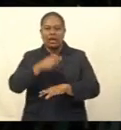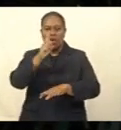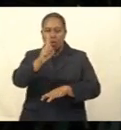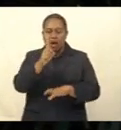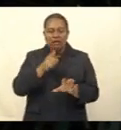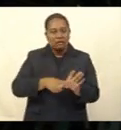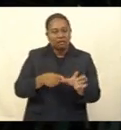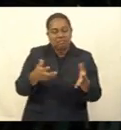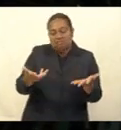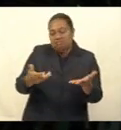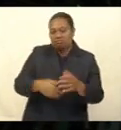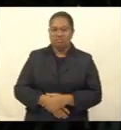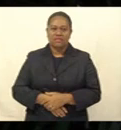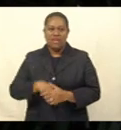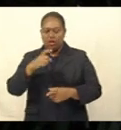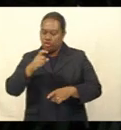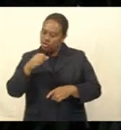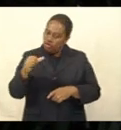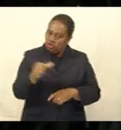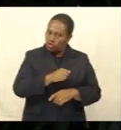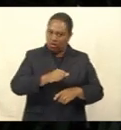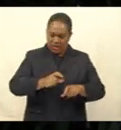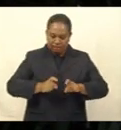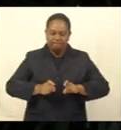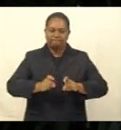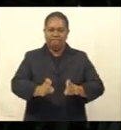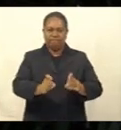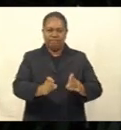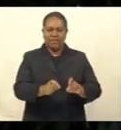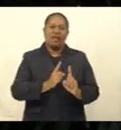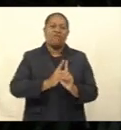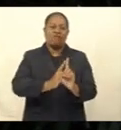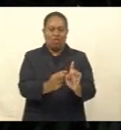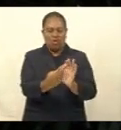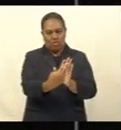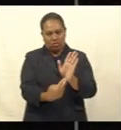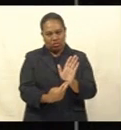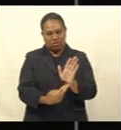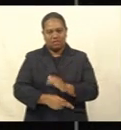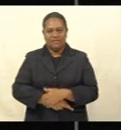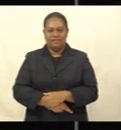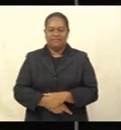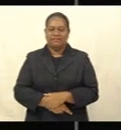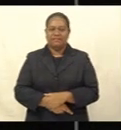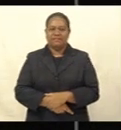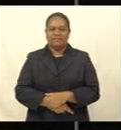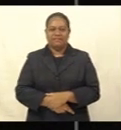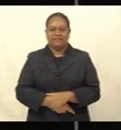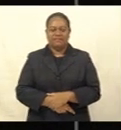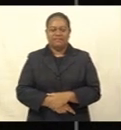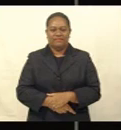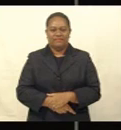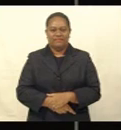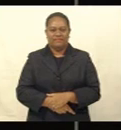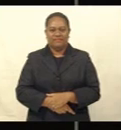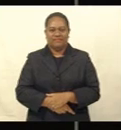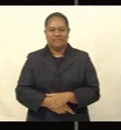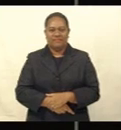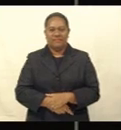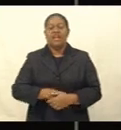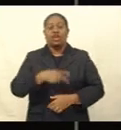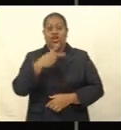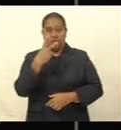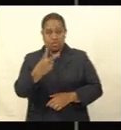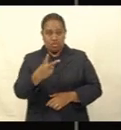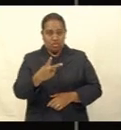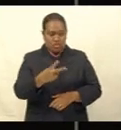COVID-safe health habits must be kept by all Fijians at all times. Ateda. Thanks, Kritika. The two clusters